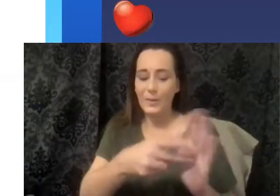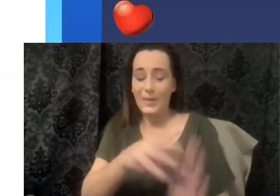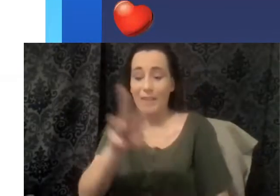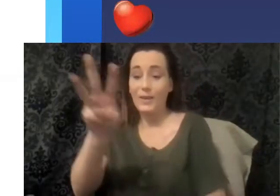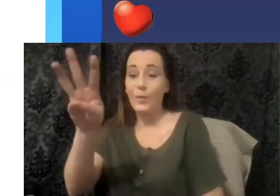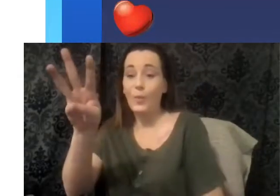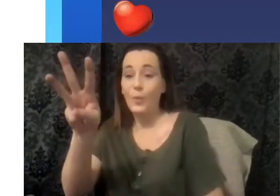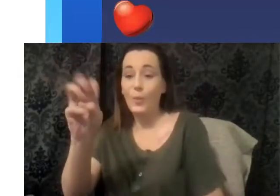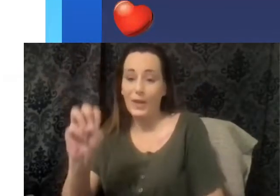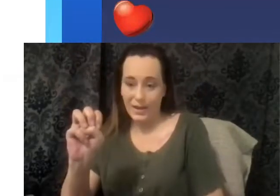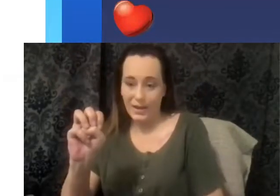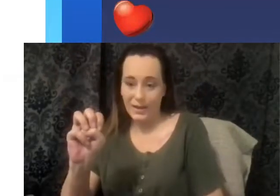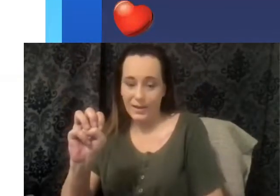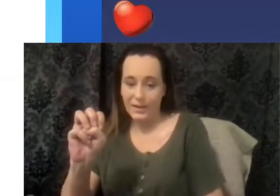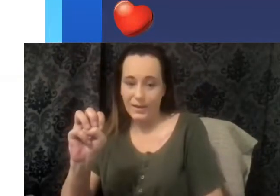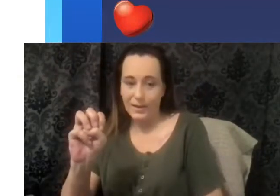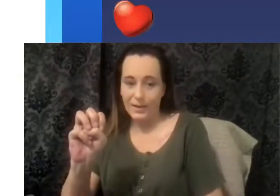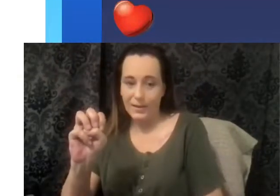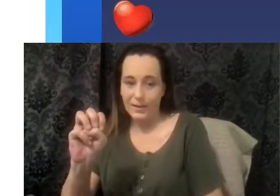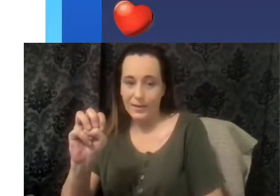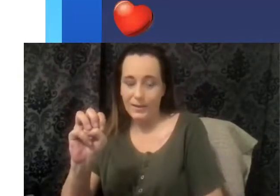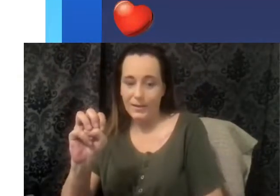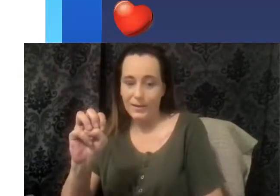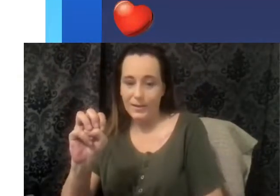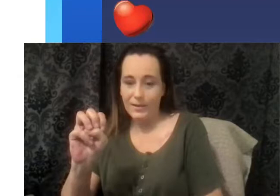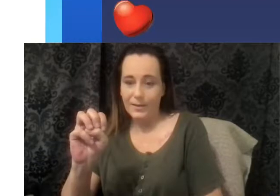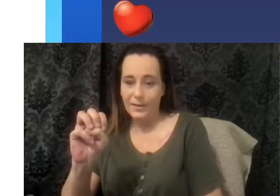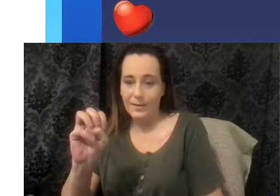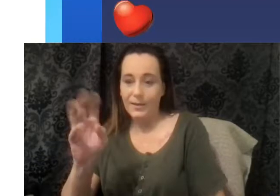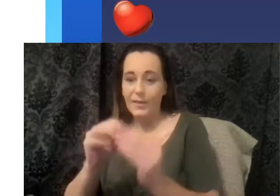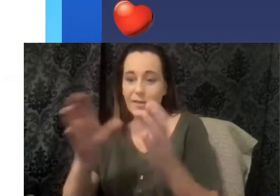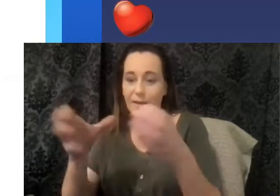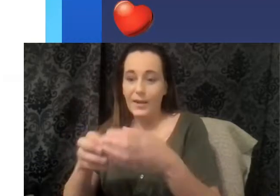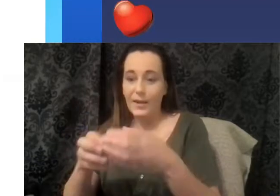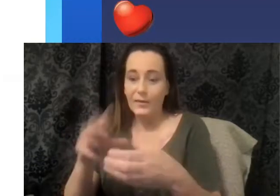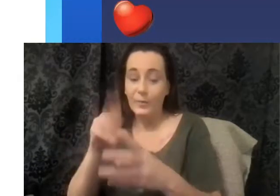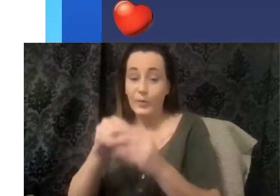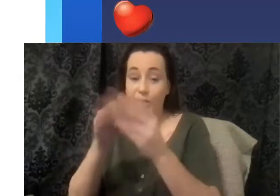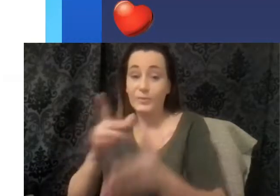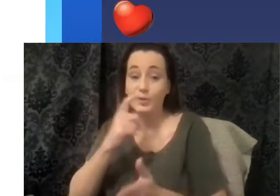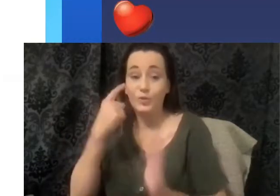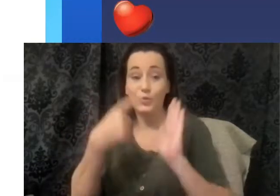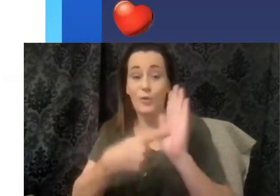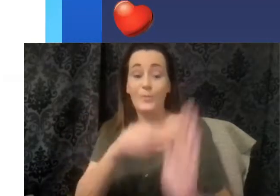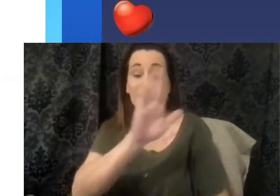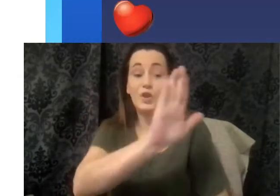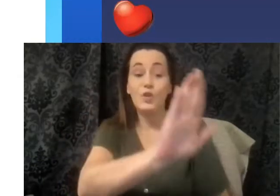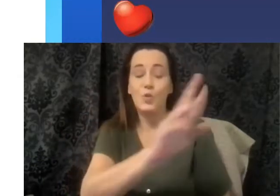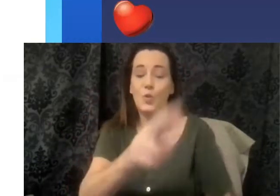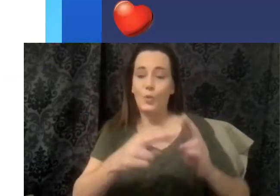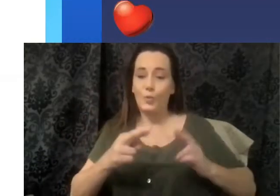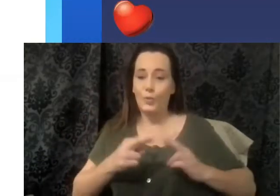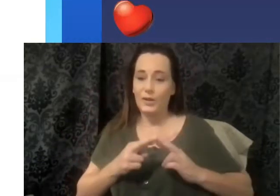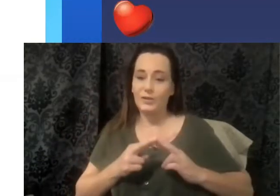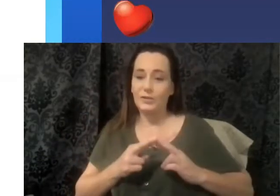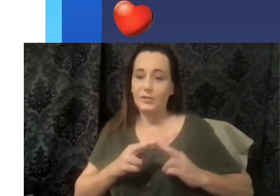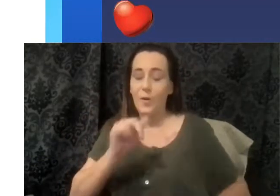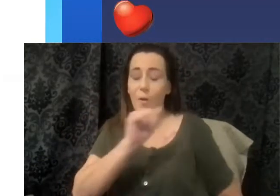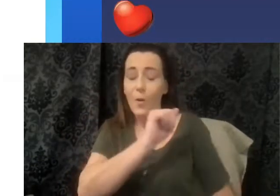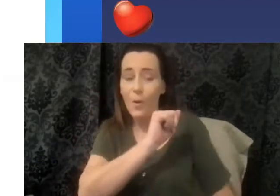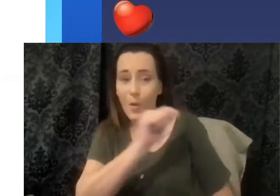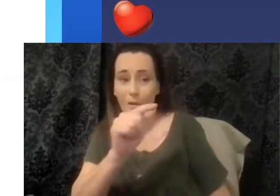about the conference participants who represent your region. All of our direction comes from